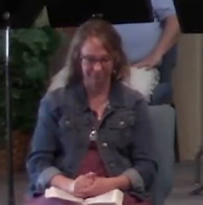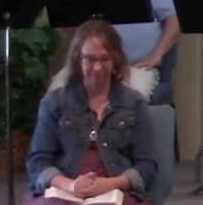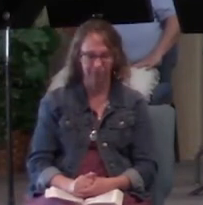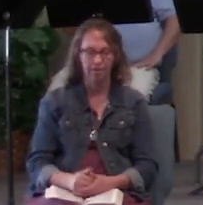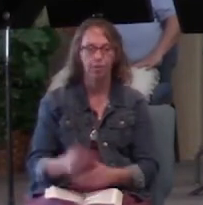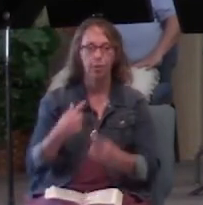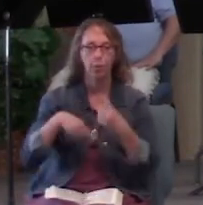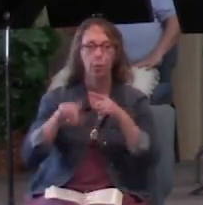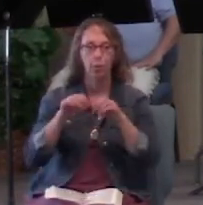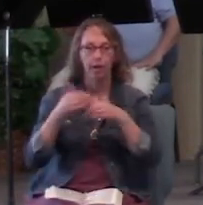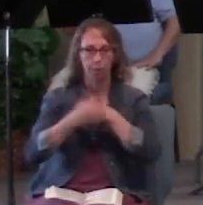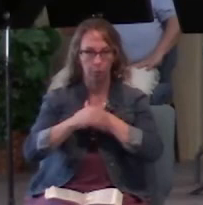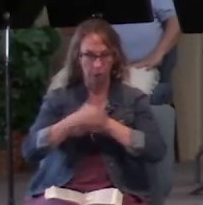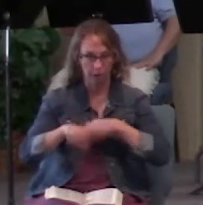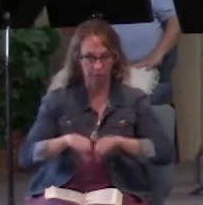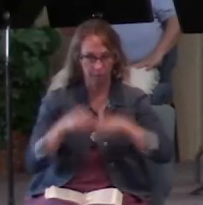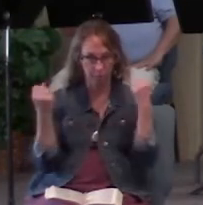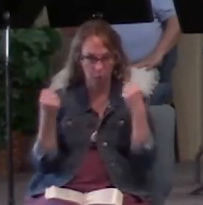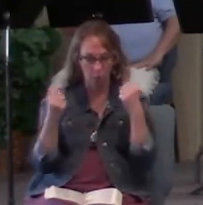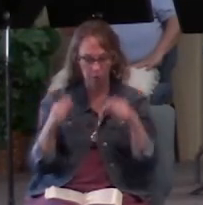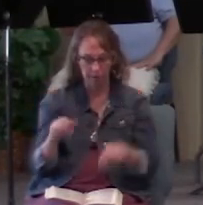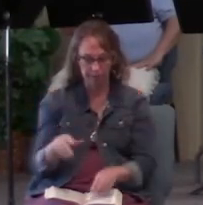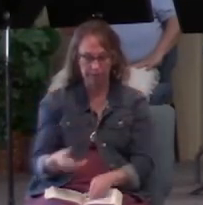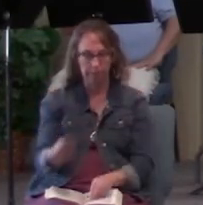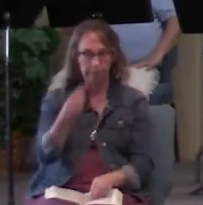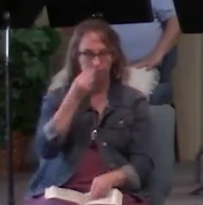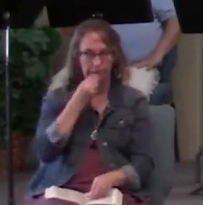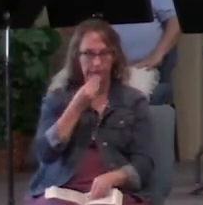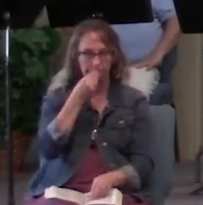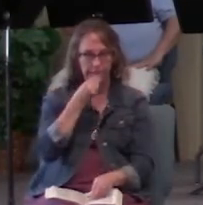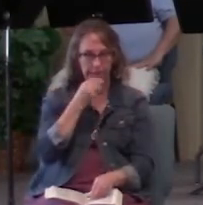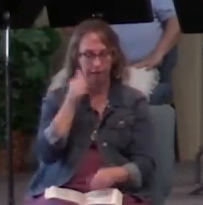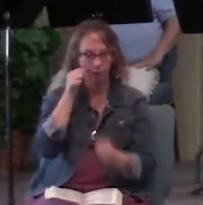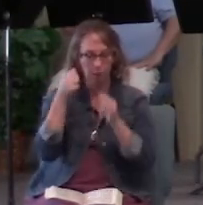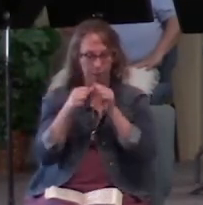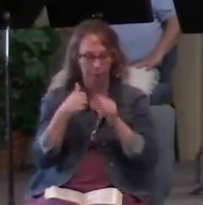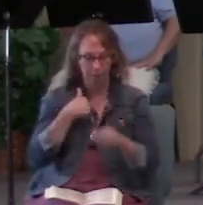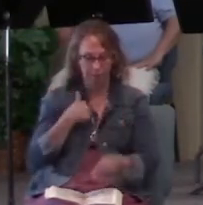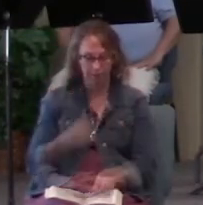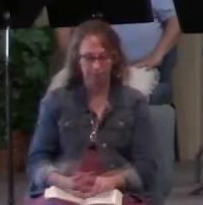And when they broke bread, Jesus said, "Take and eat in remembrance of me."